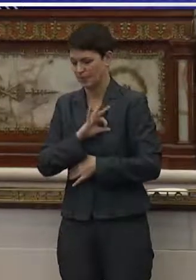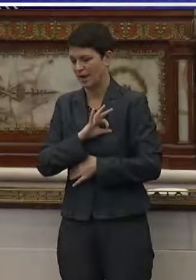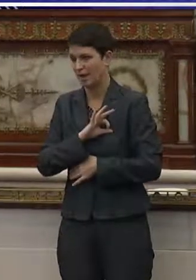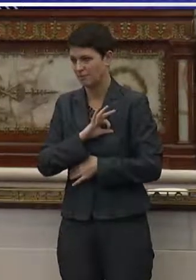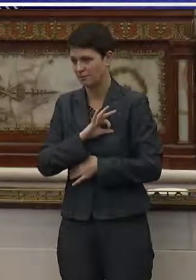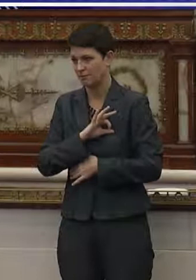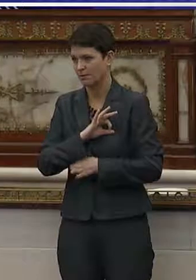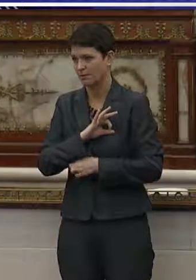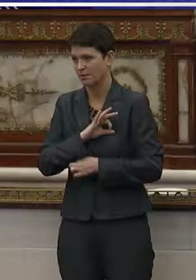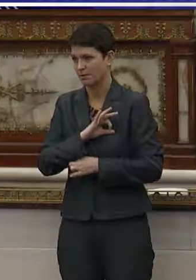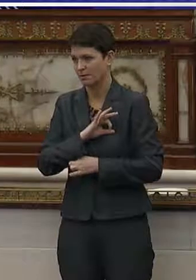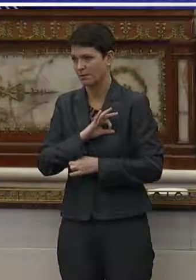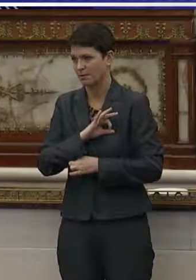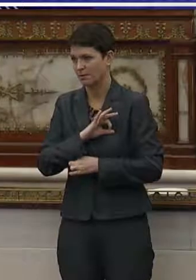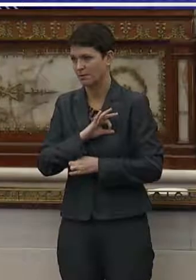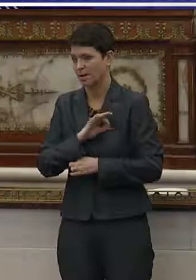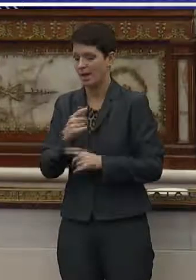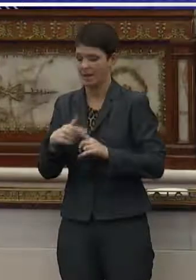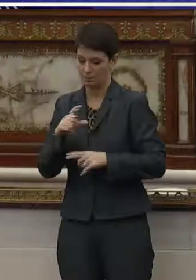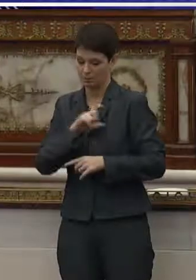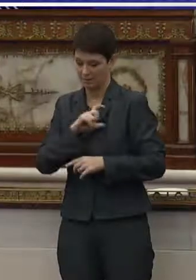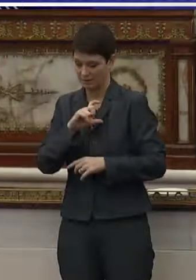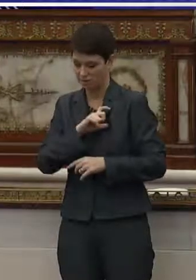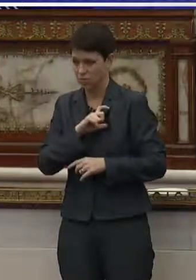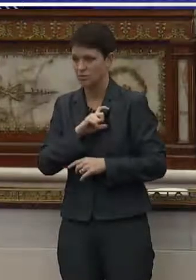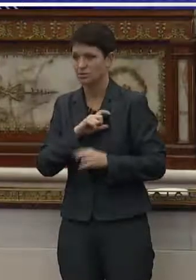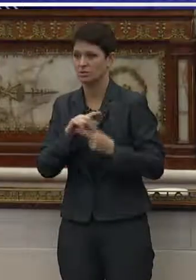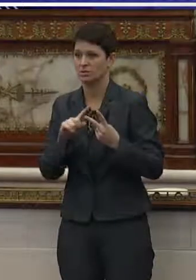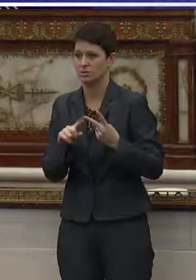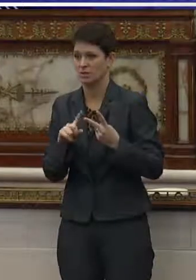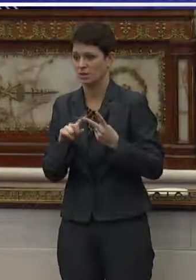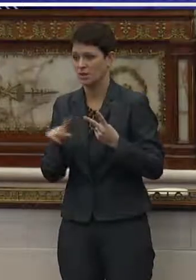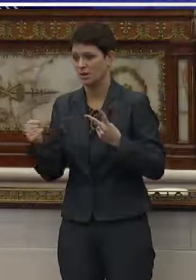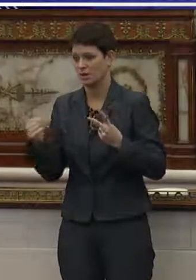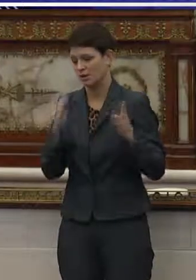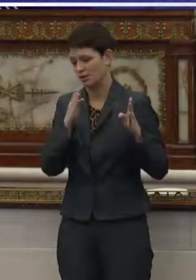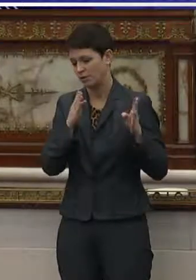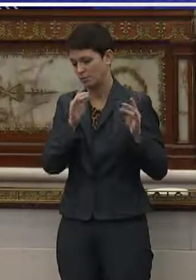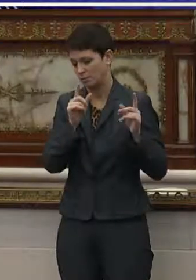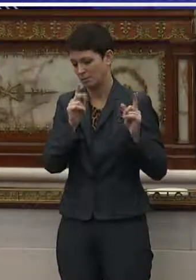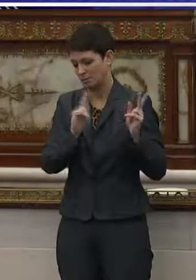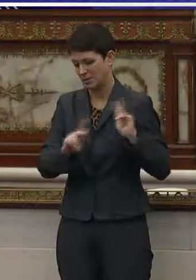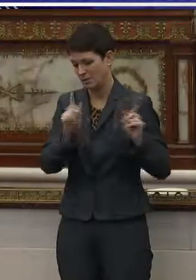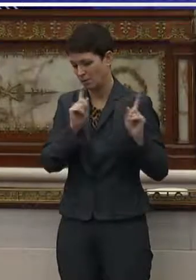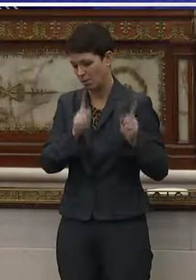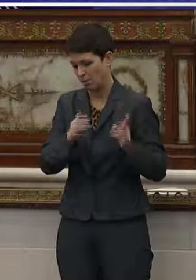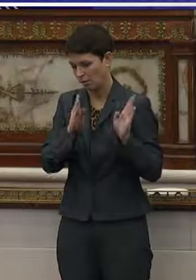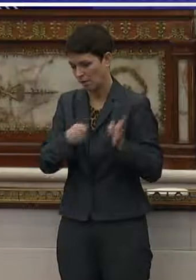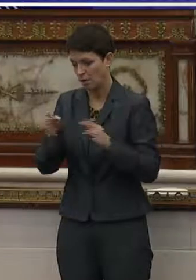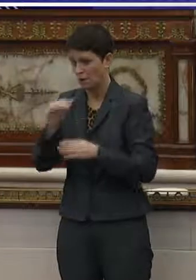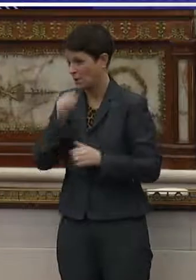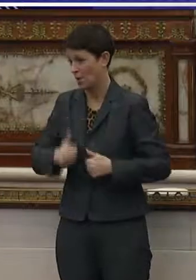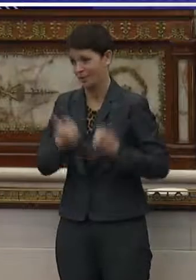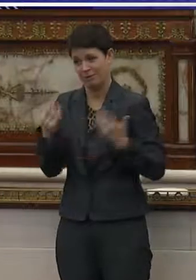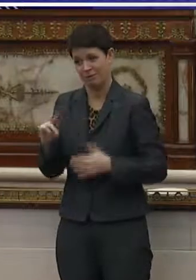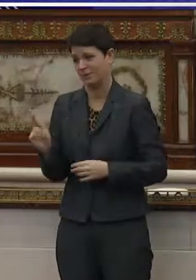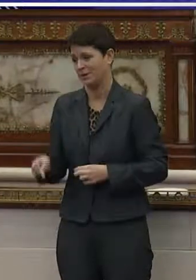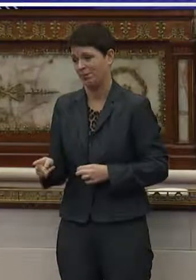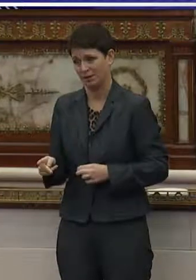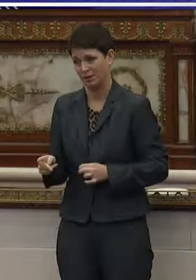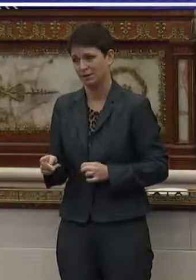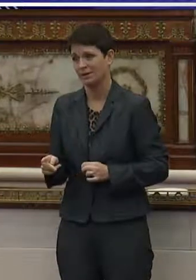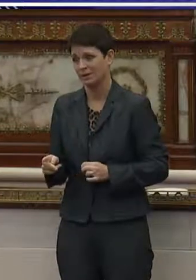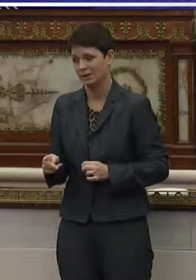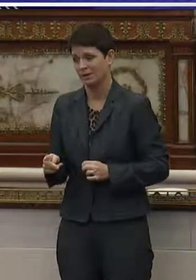whom are police officers and other individuals who may not actually live in Philadelphia. So